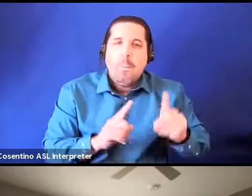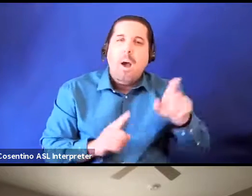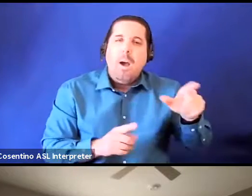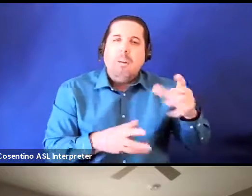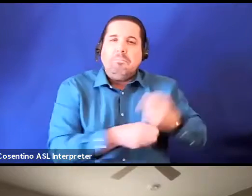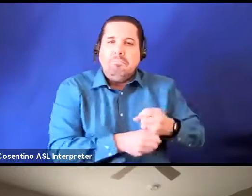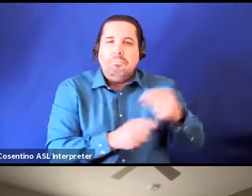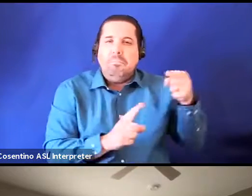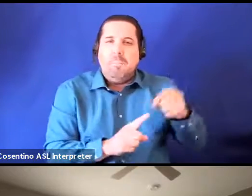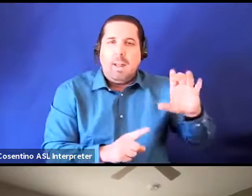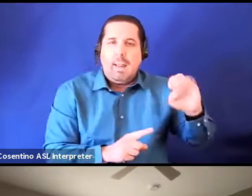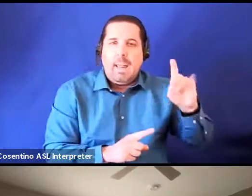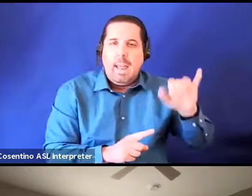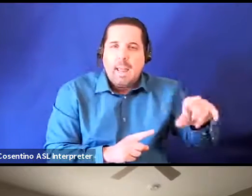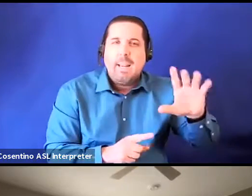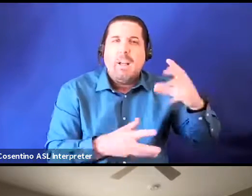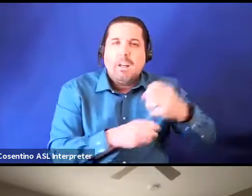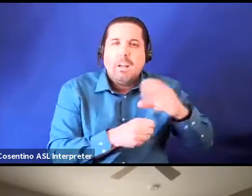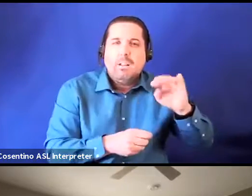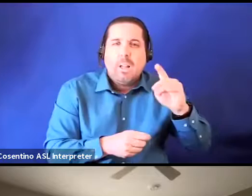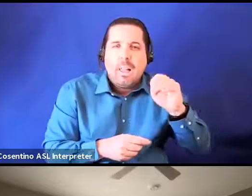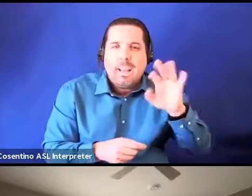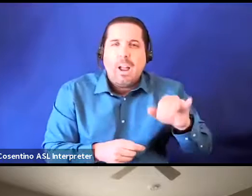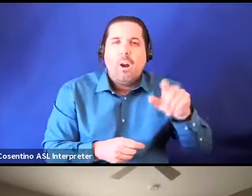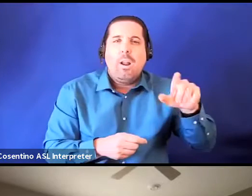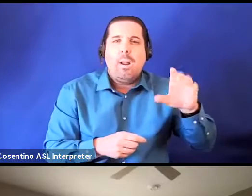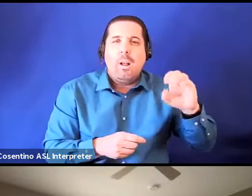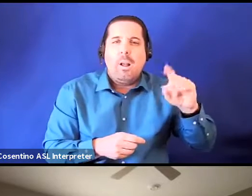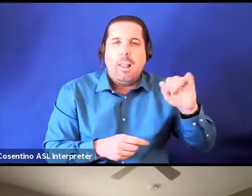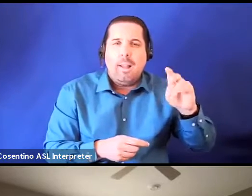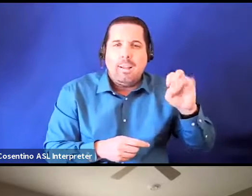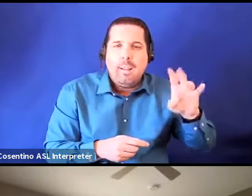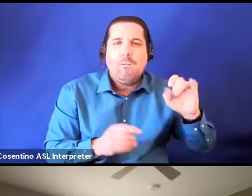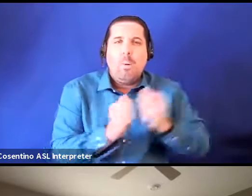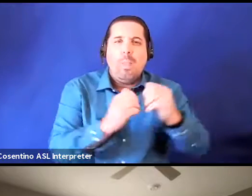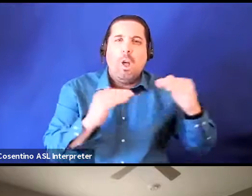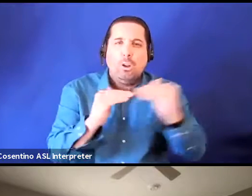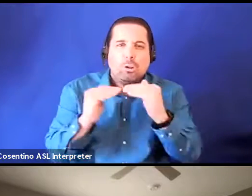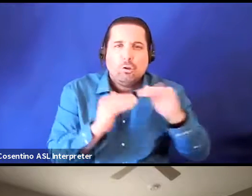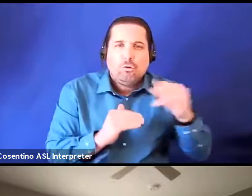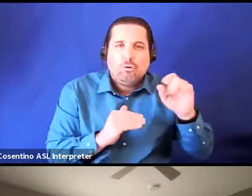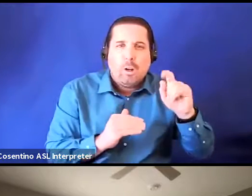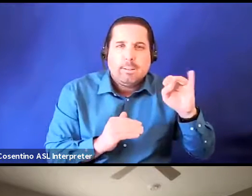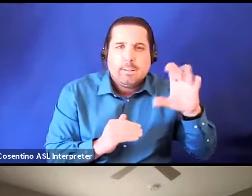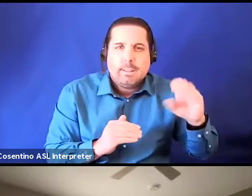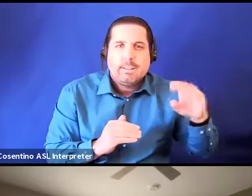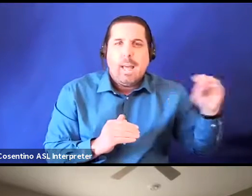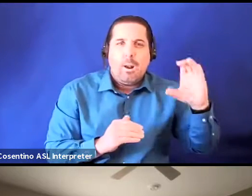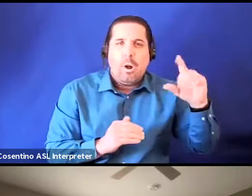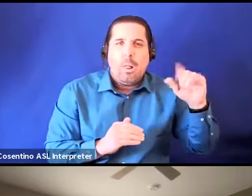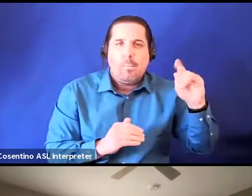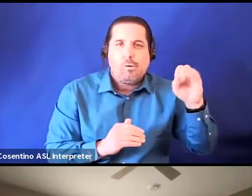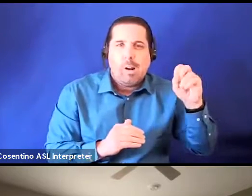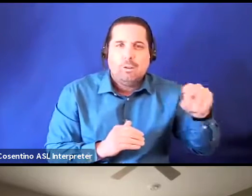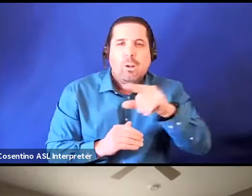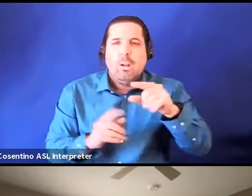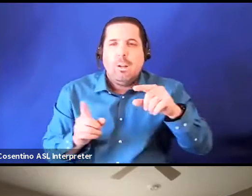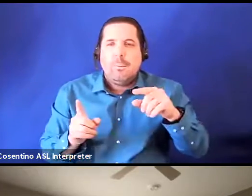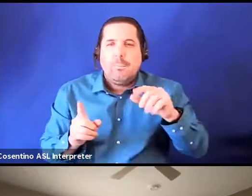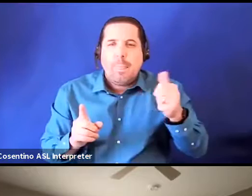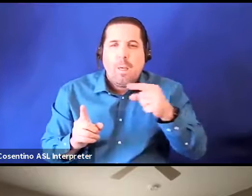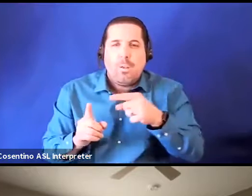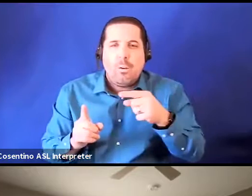is representing Asian Solidarity Collective, as well as the People's Collective for Justice and Liberation. Rachel Kuo, who is